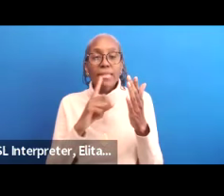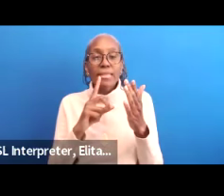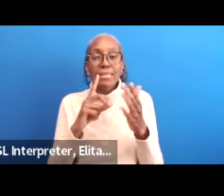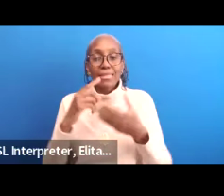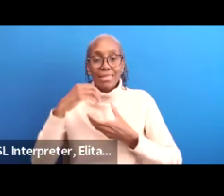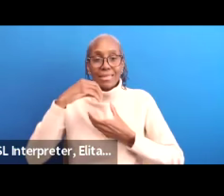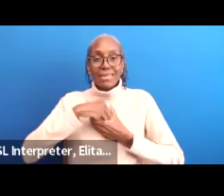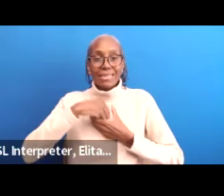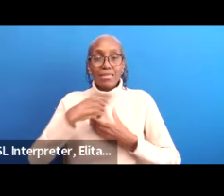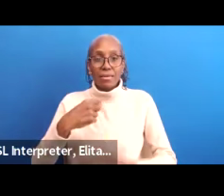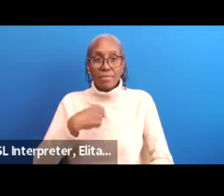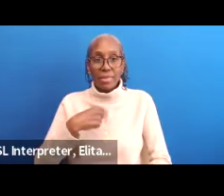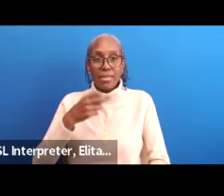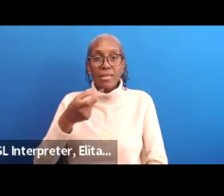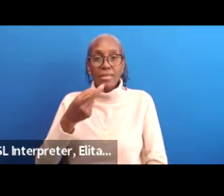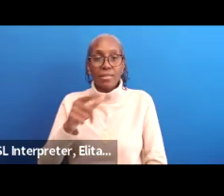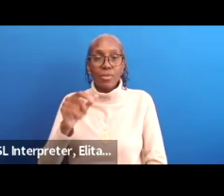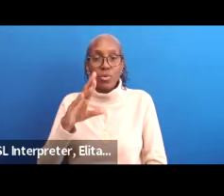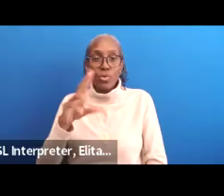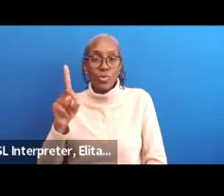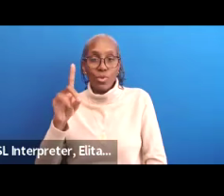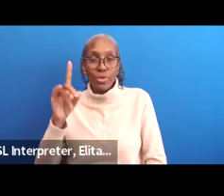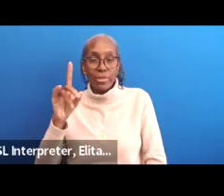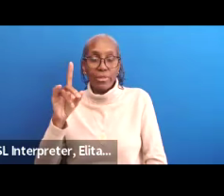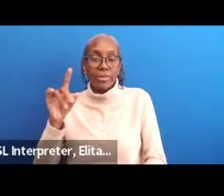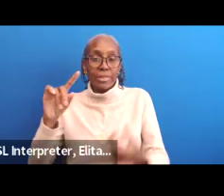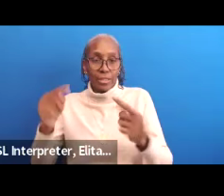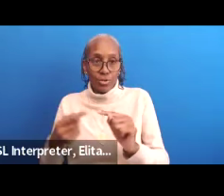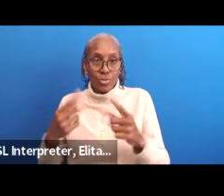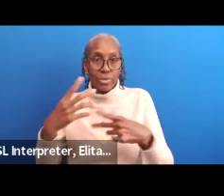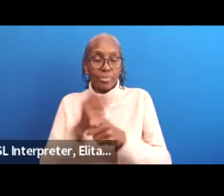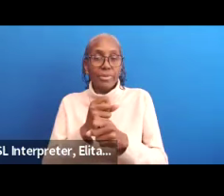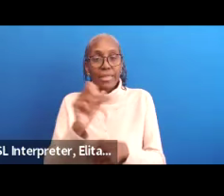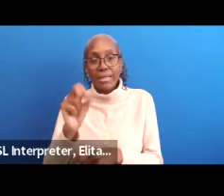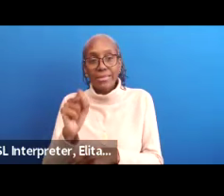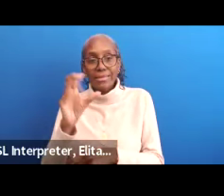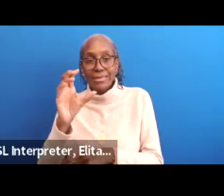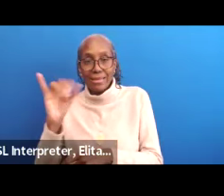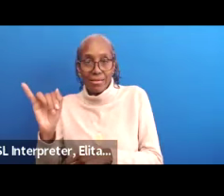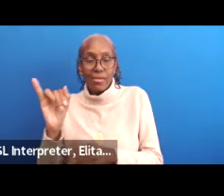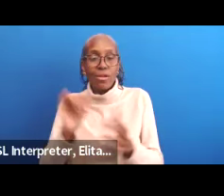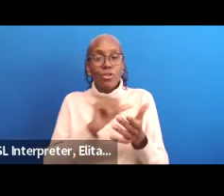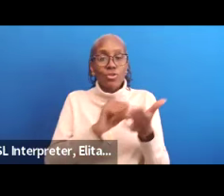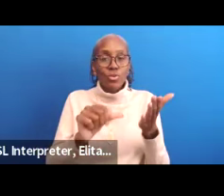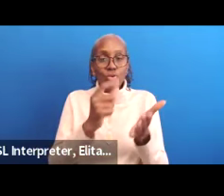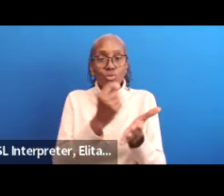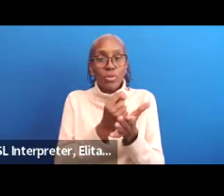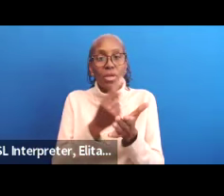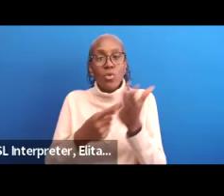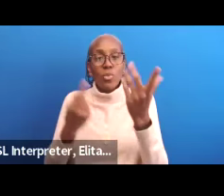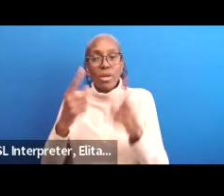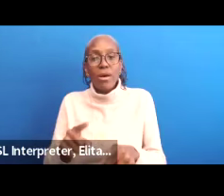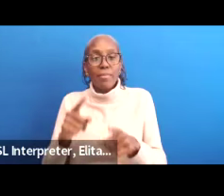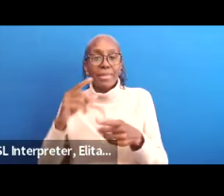inside of me. So, spinal cord injury and the surgical treatment and what happened inside